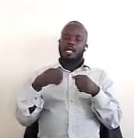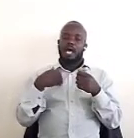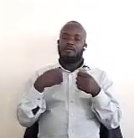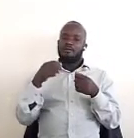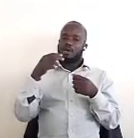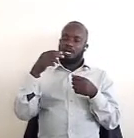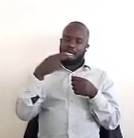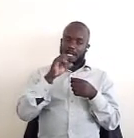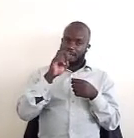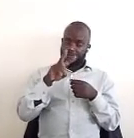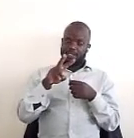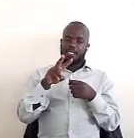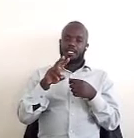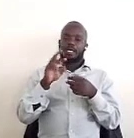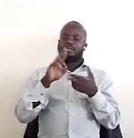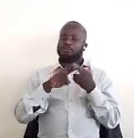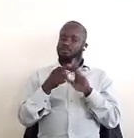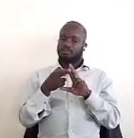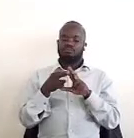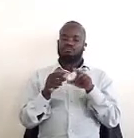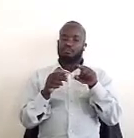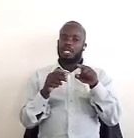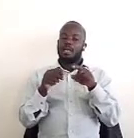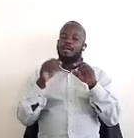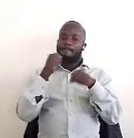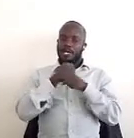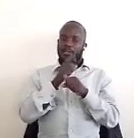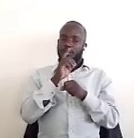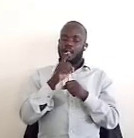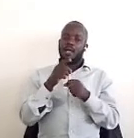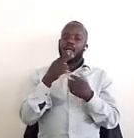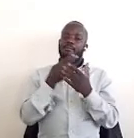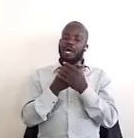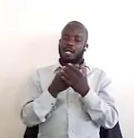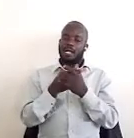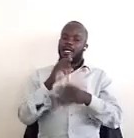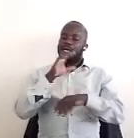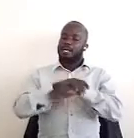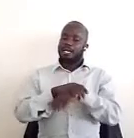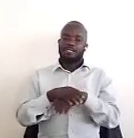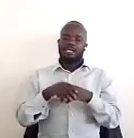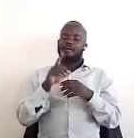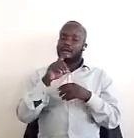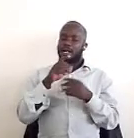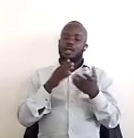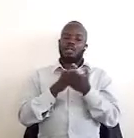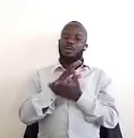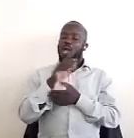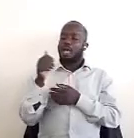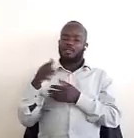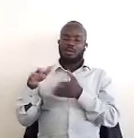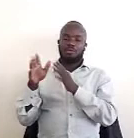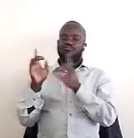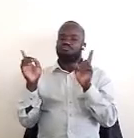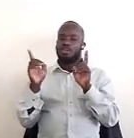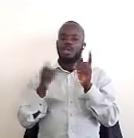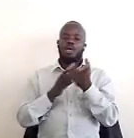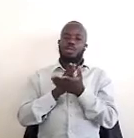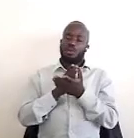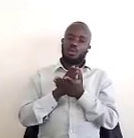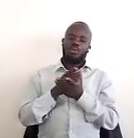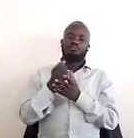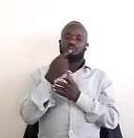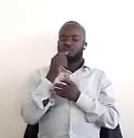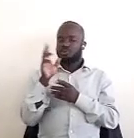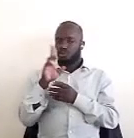between two HIV-free people is ideal. Also, make sure your partner does not acquire the virus through other means, such as